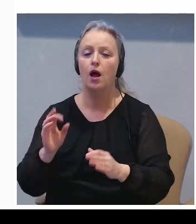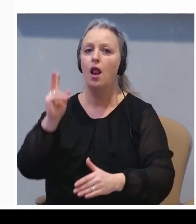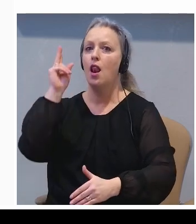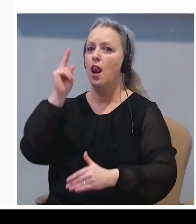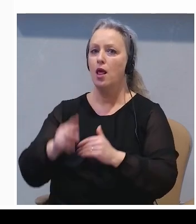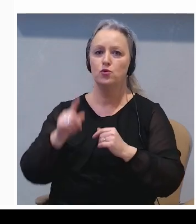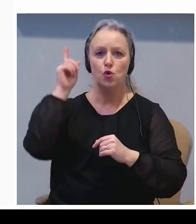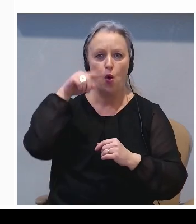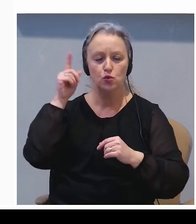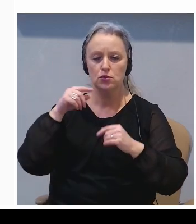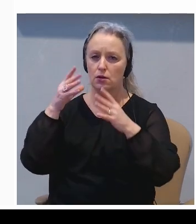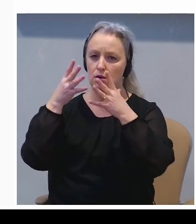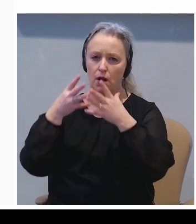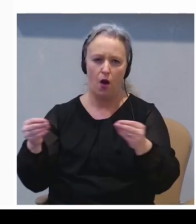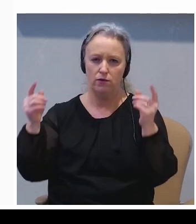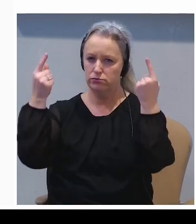then kaduma. during this phase,